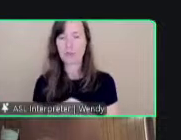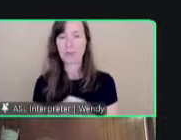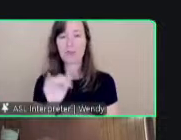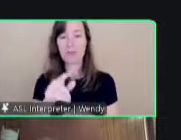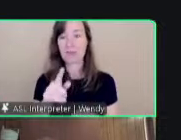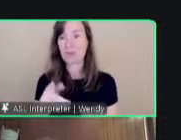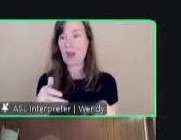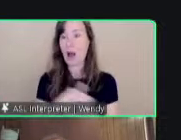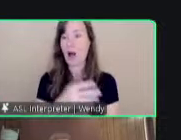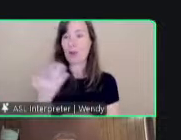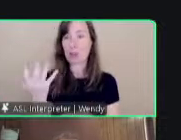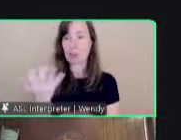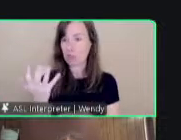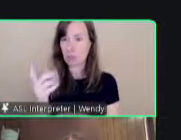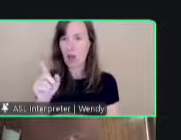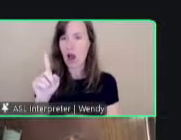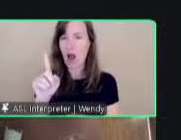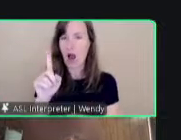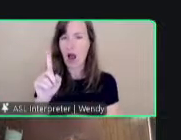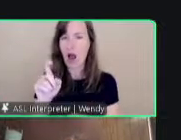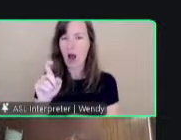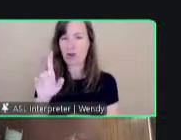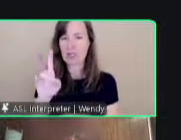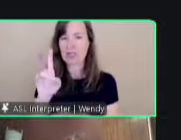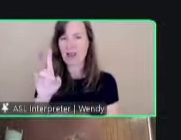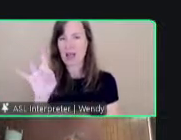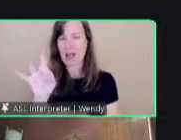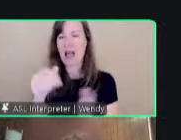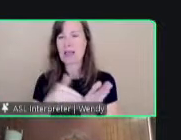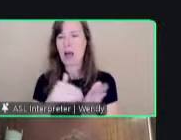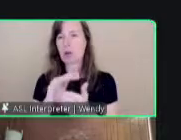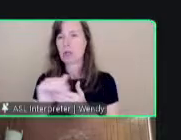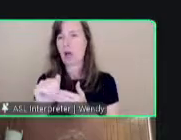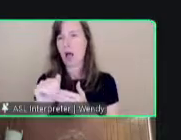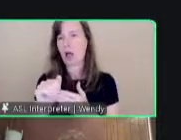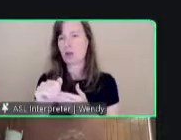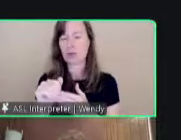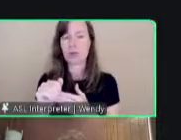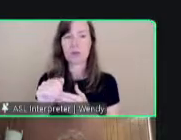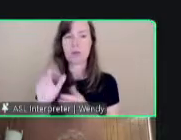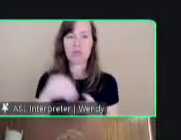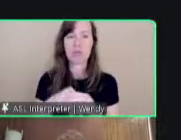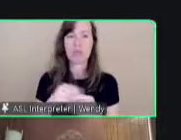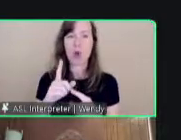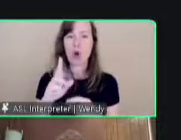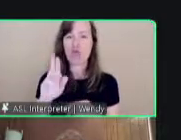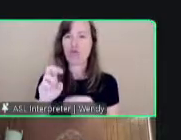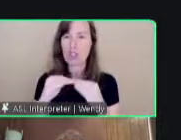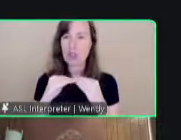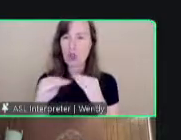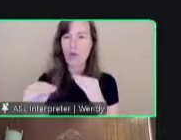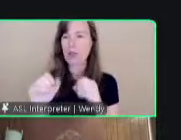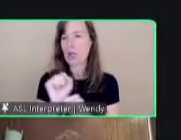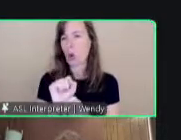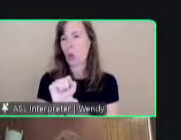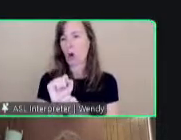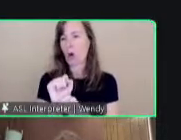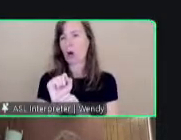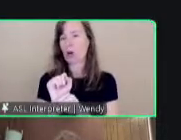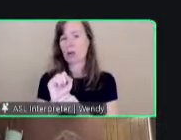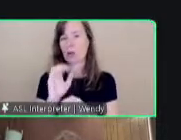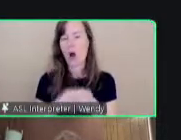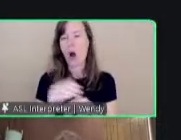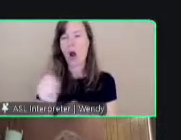approximately $178,000 worth of resurfacing work to be done at Boyd Park on all 3